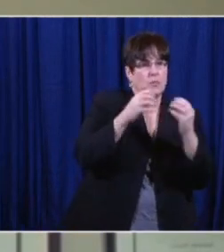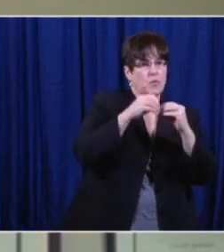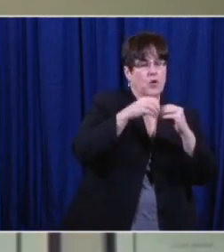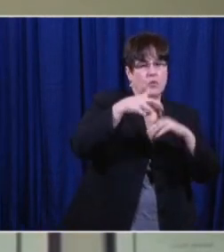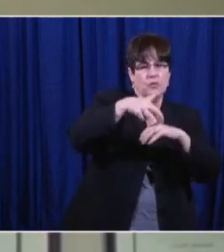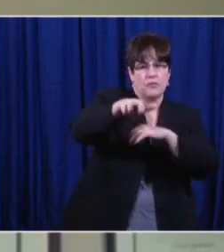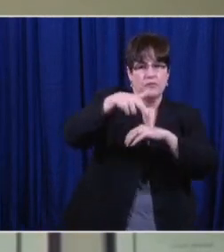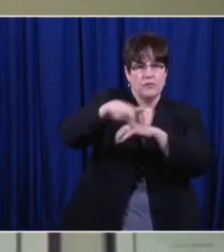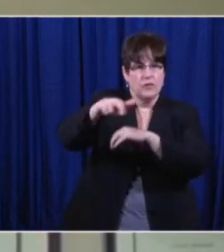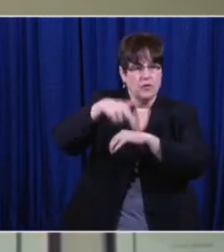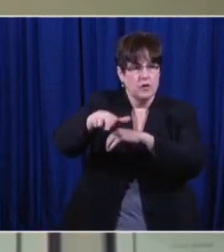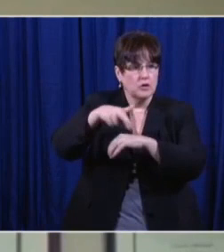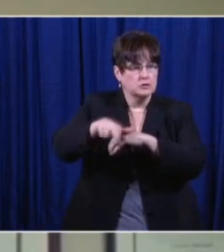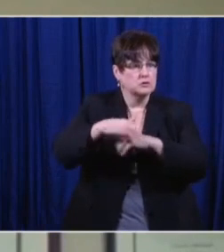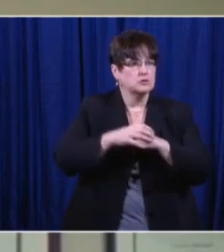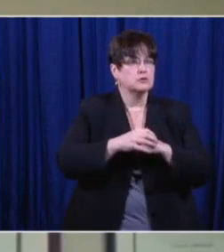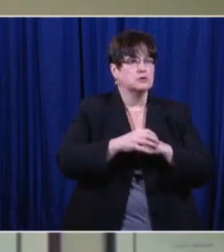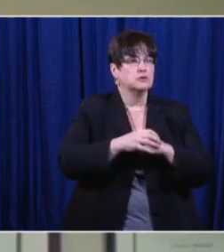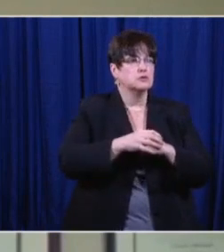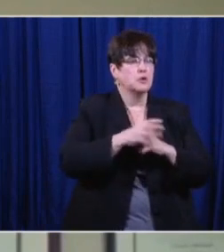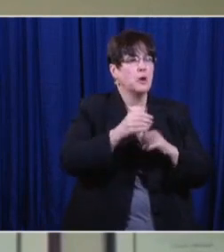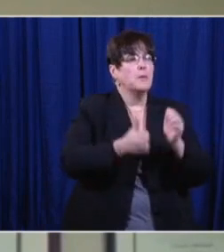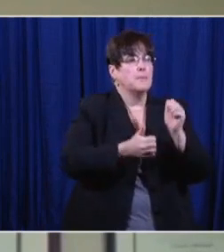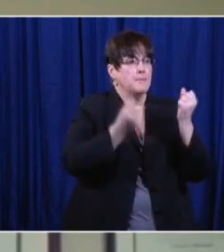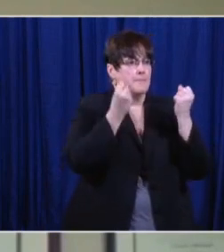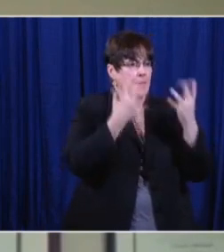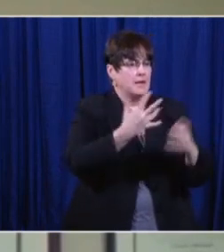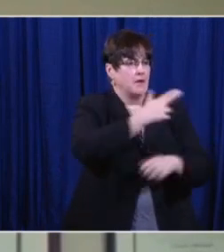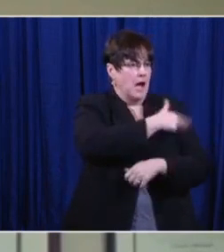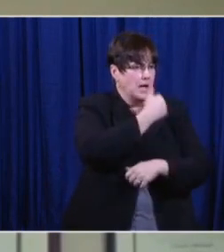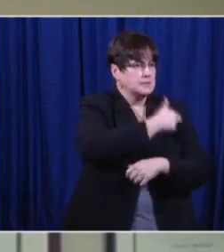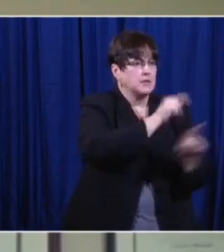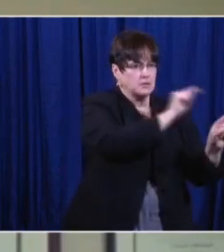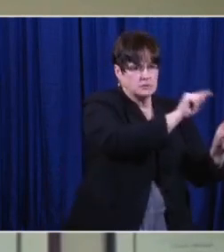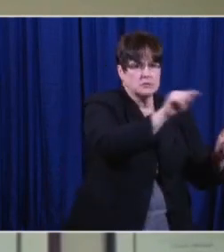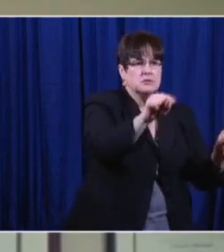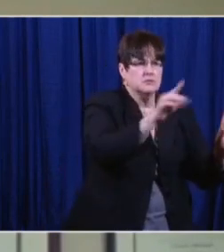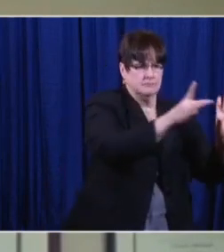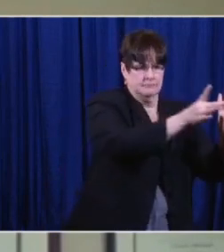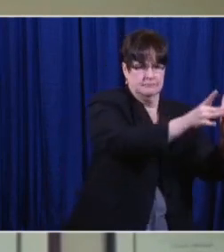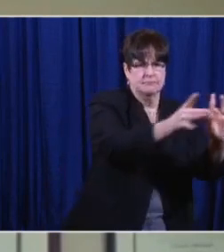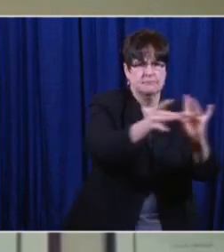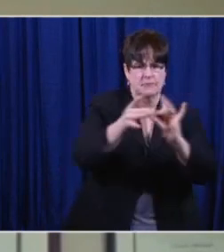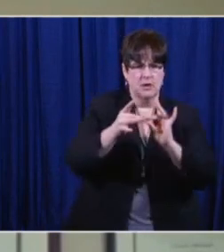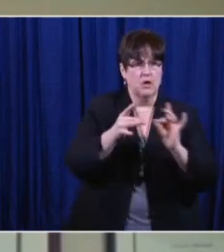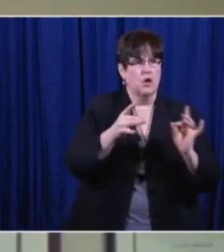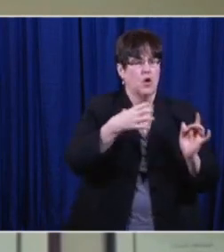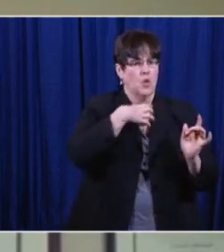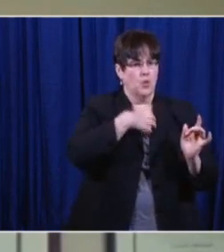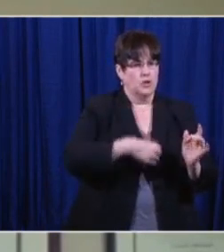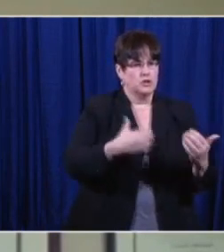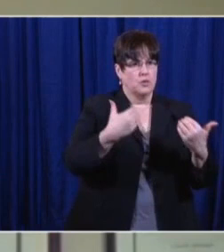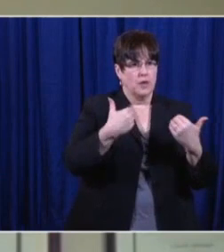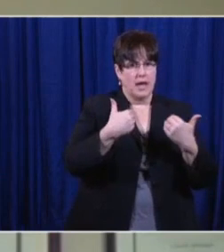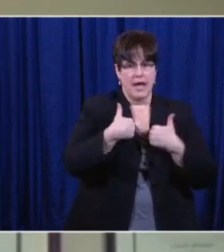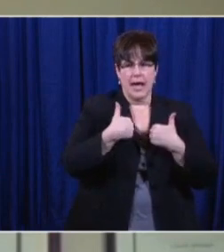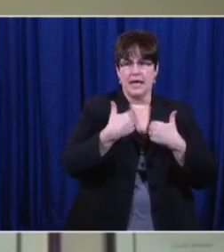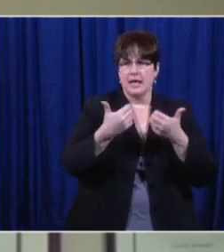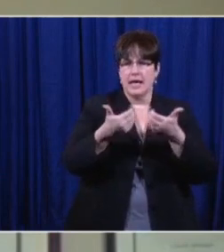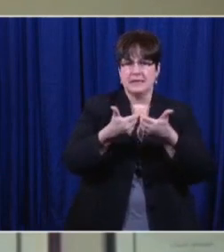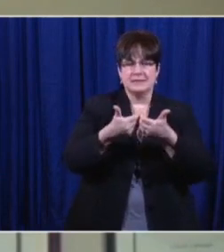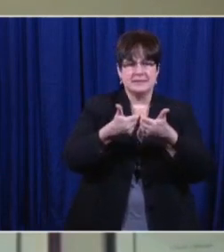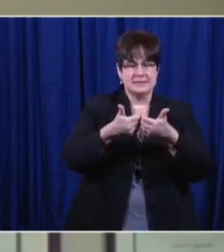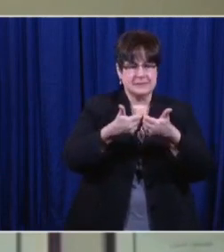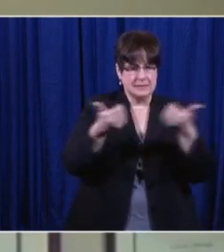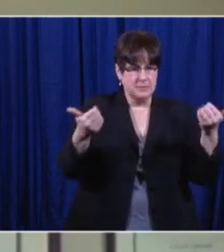So the 3 hospitals I talked to said that they wish they had another place or centralized location outside of the